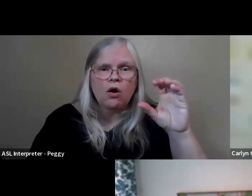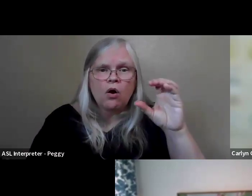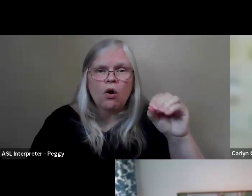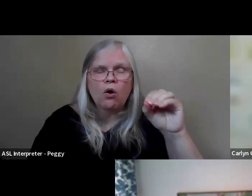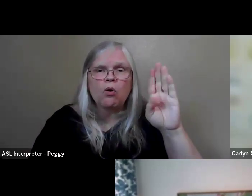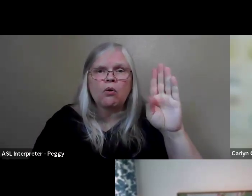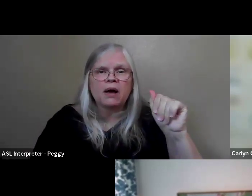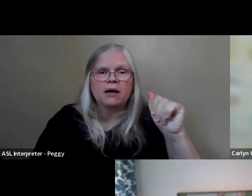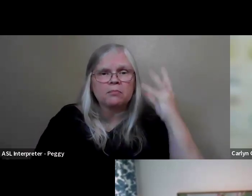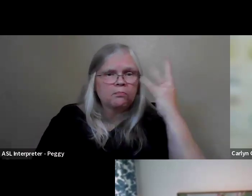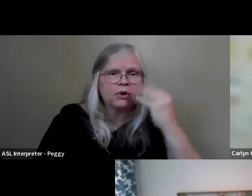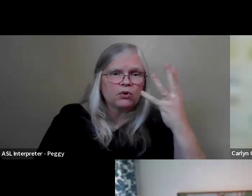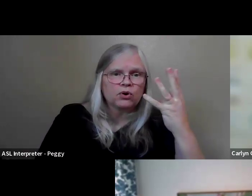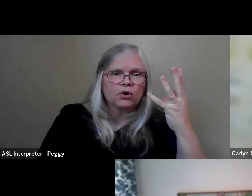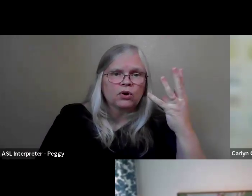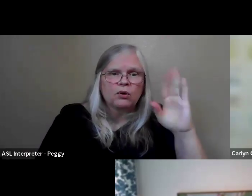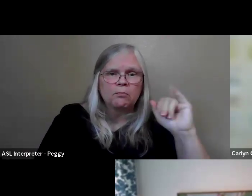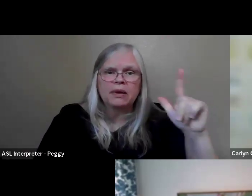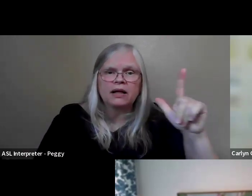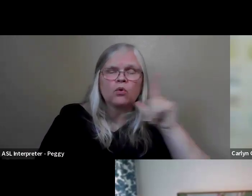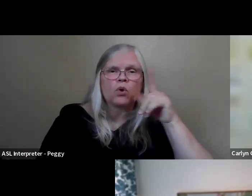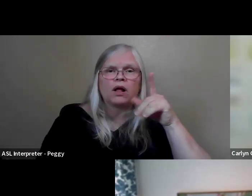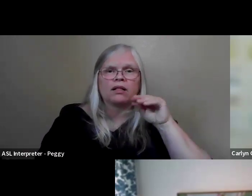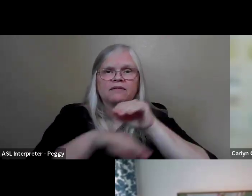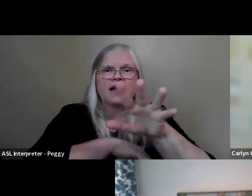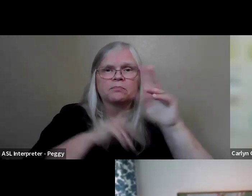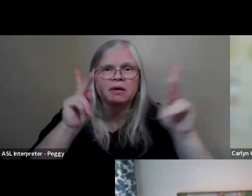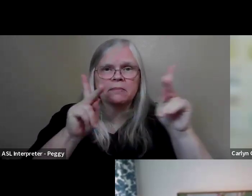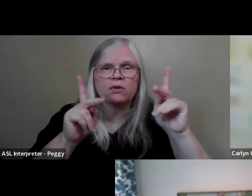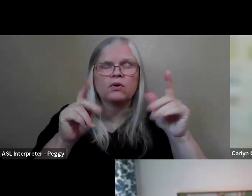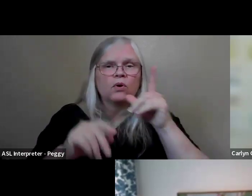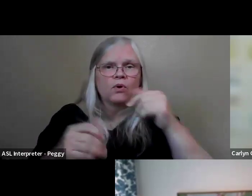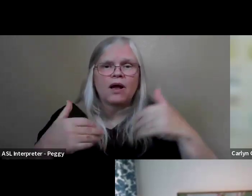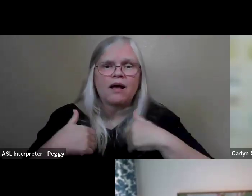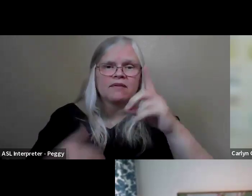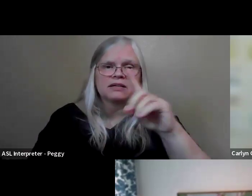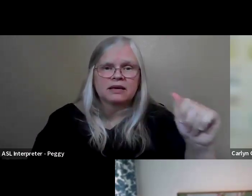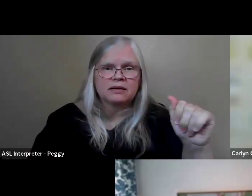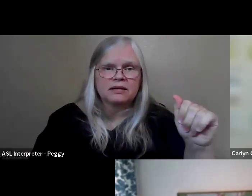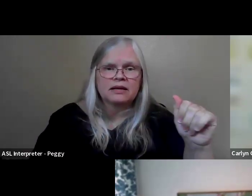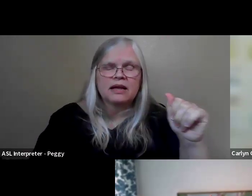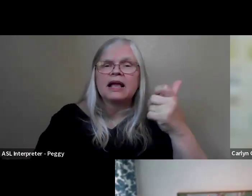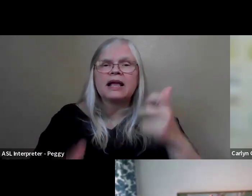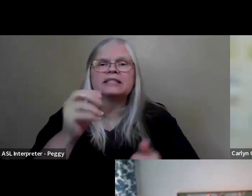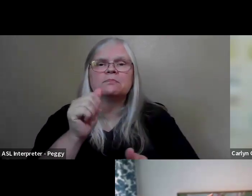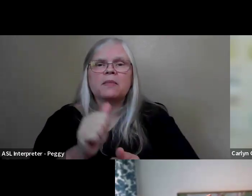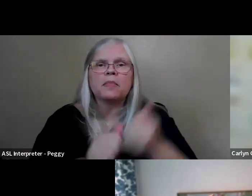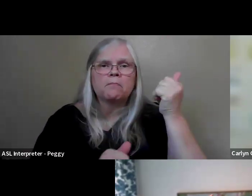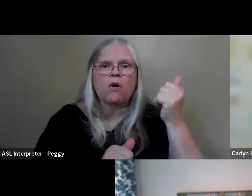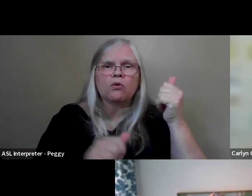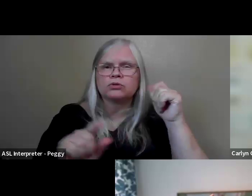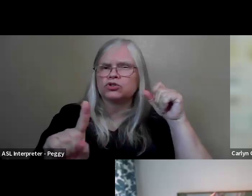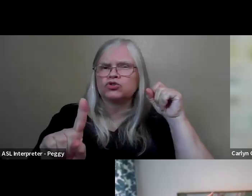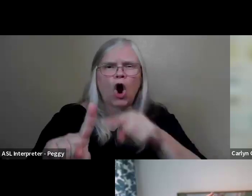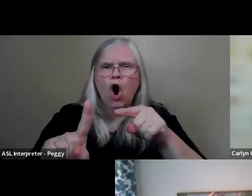Bill Act, is going to directly affect individuals with disabilities. And it's been the most